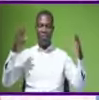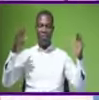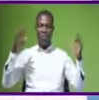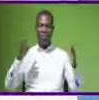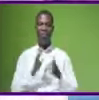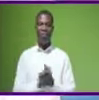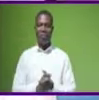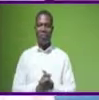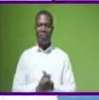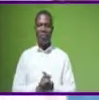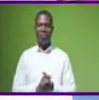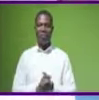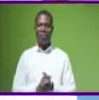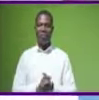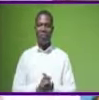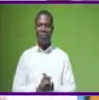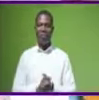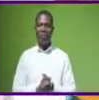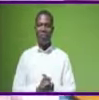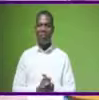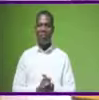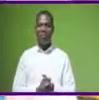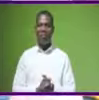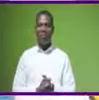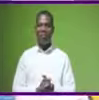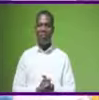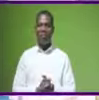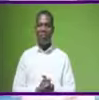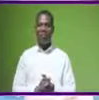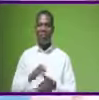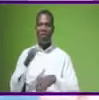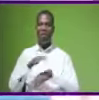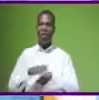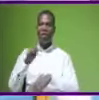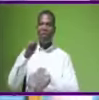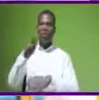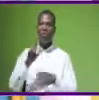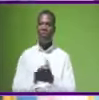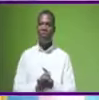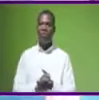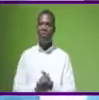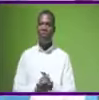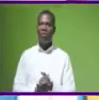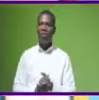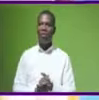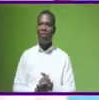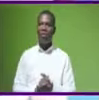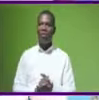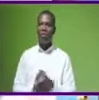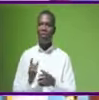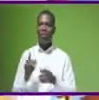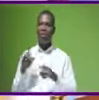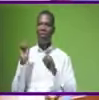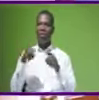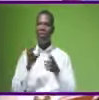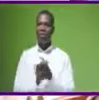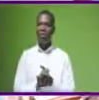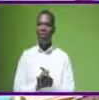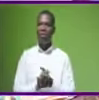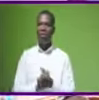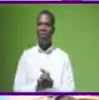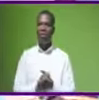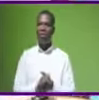amisha ana tv nesono ah me ba ho na mu bi wo ho